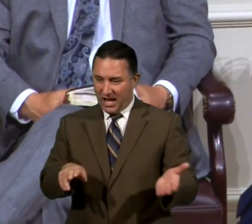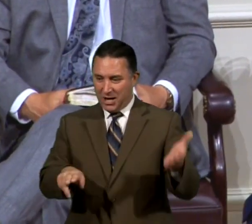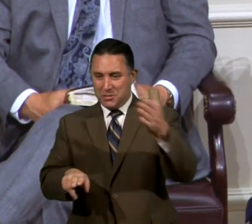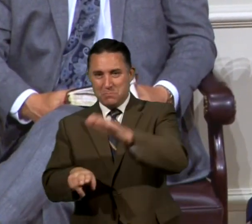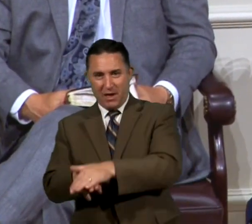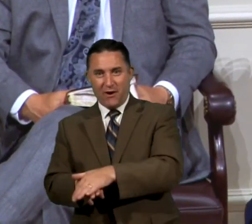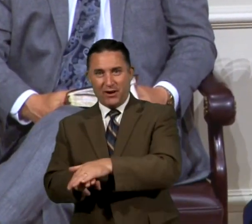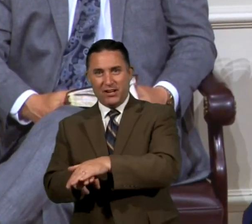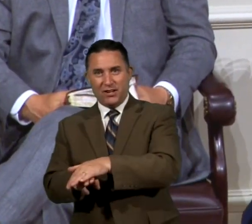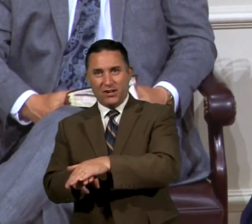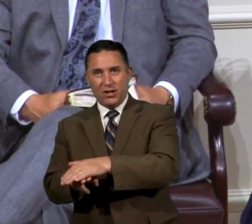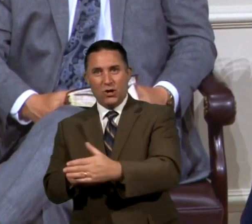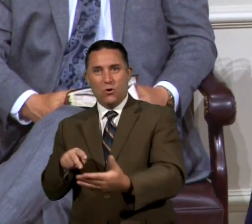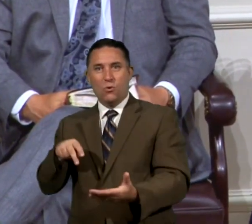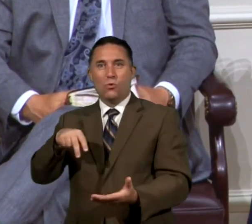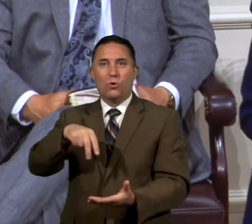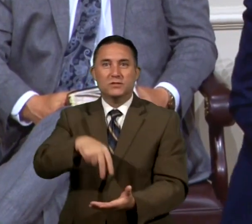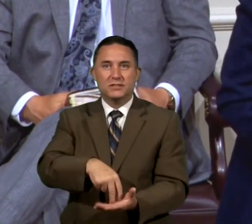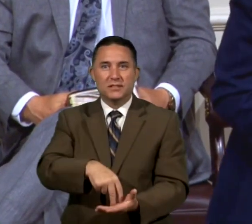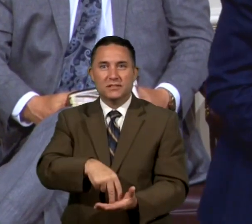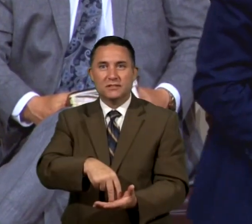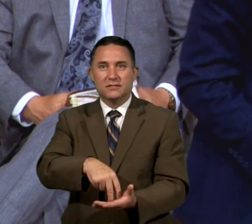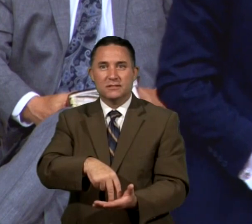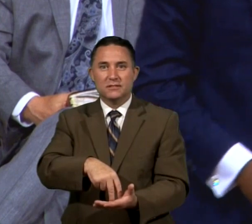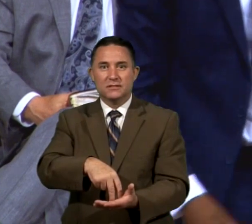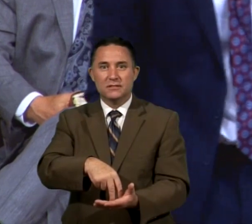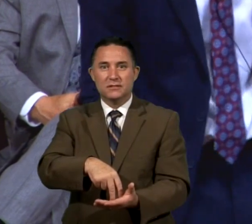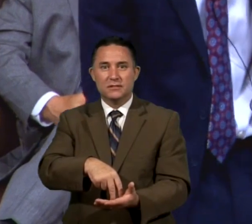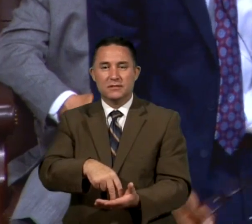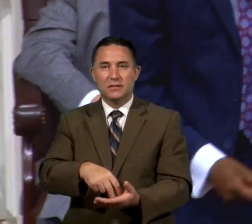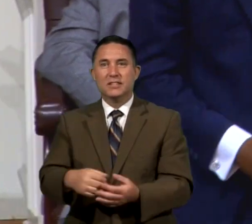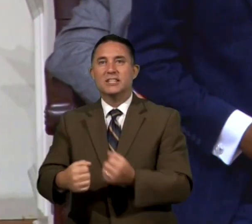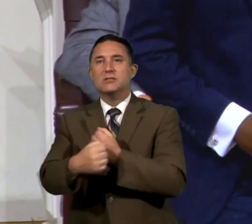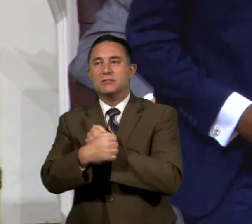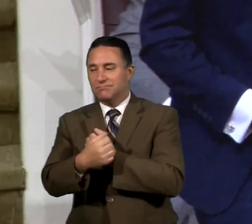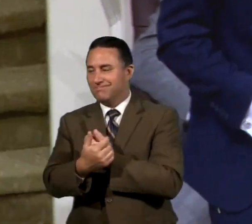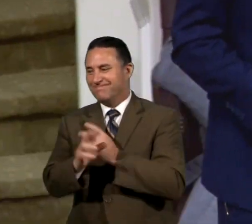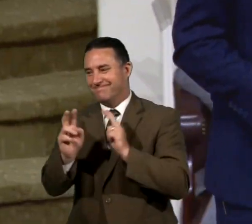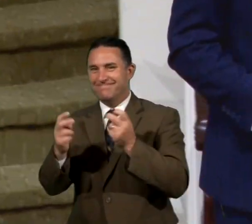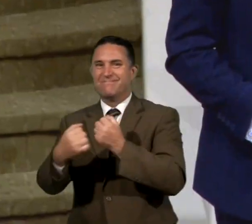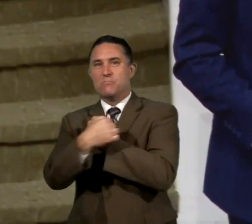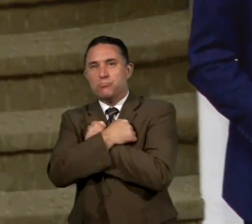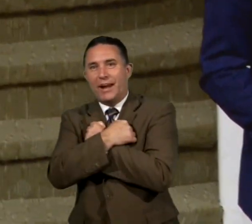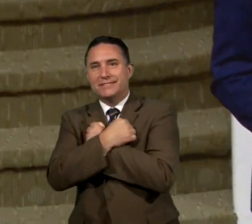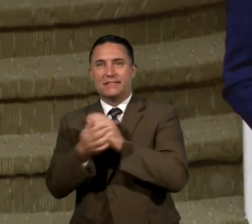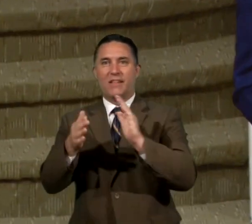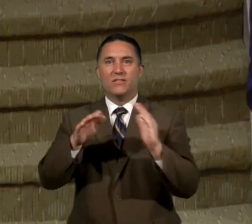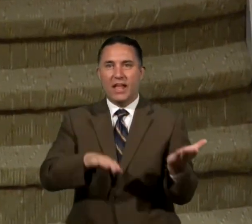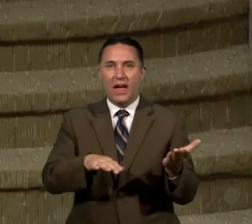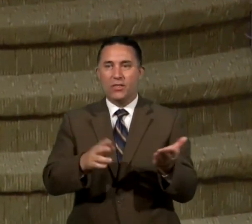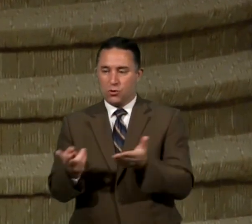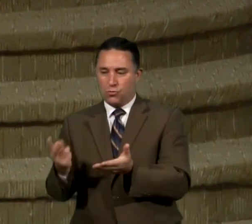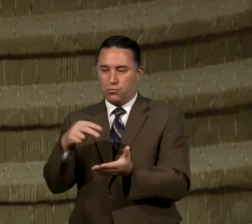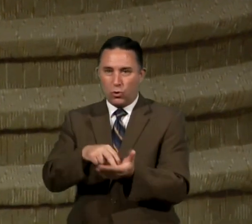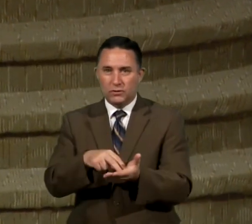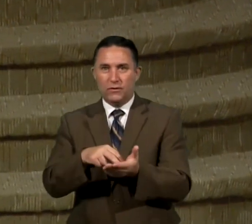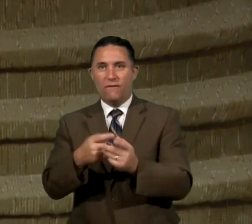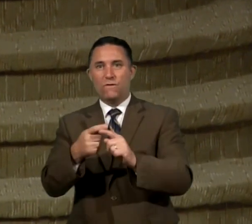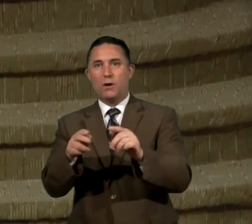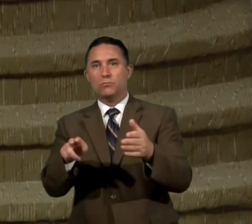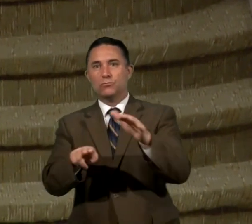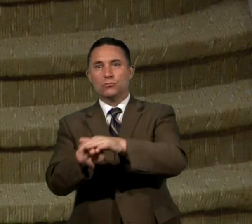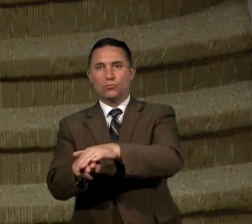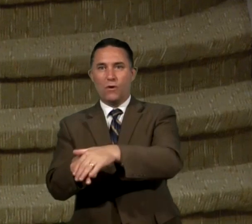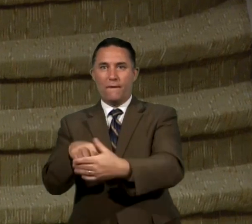buried. And he rose again. He embraced death. And he rose again from the